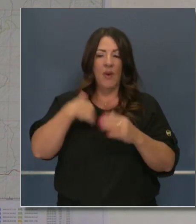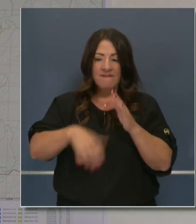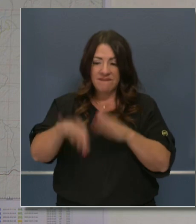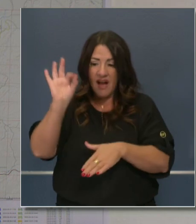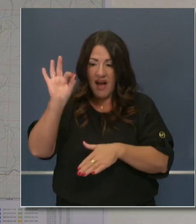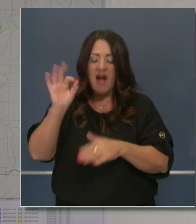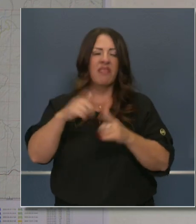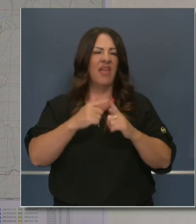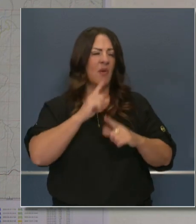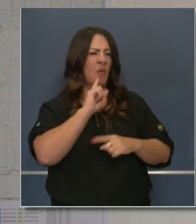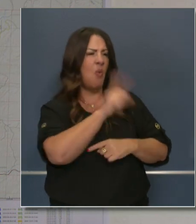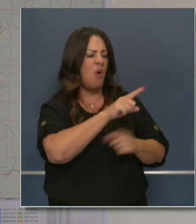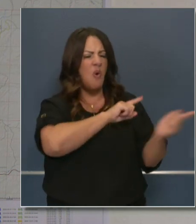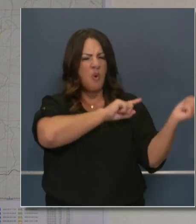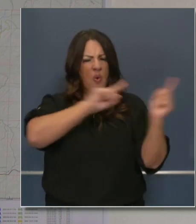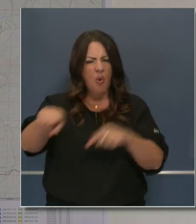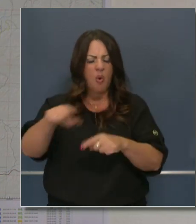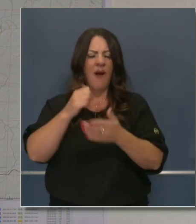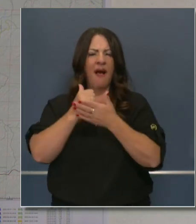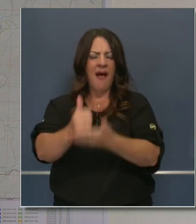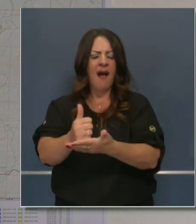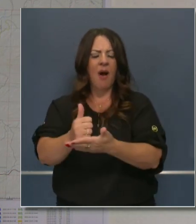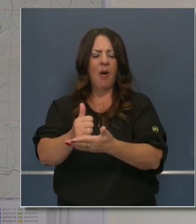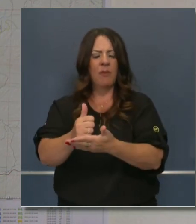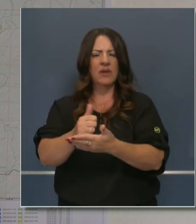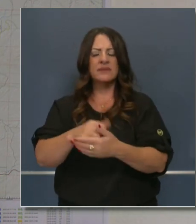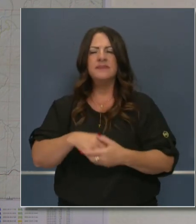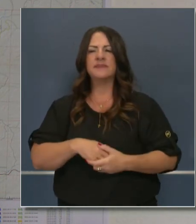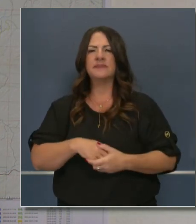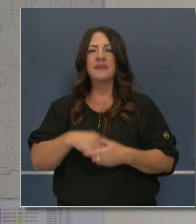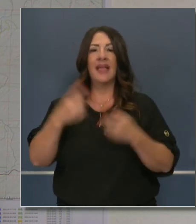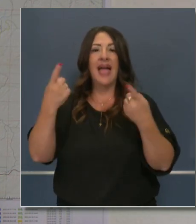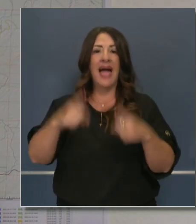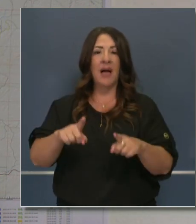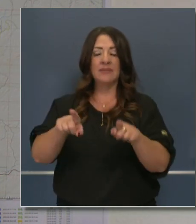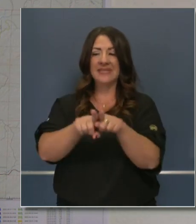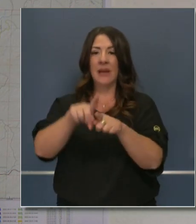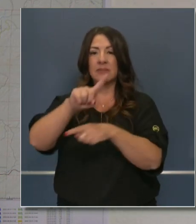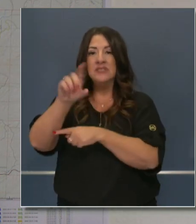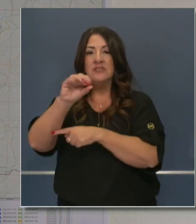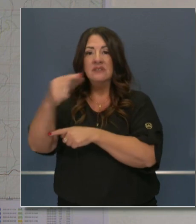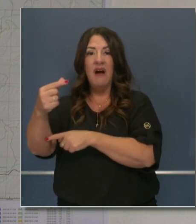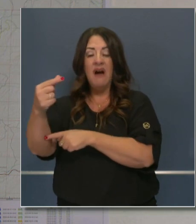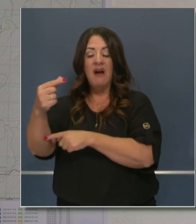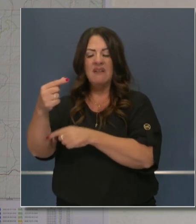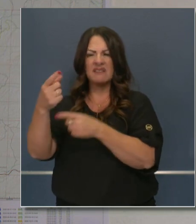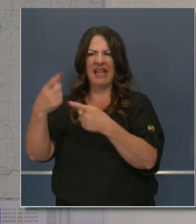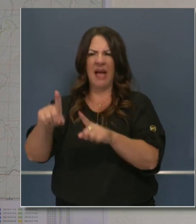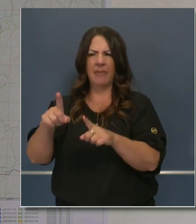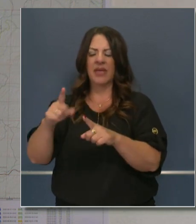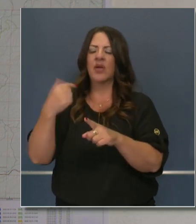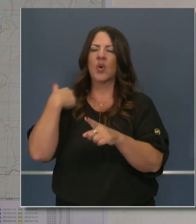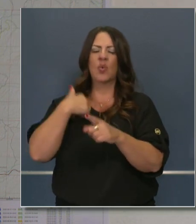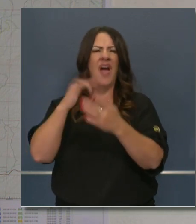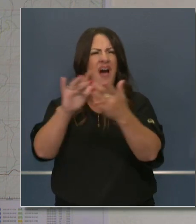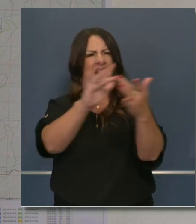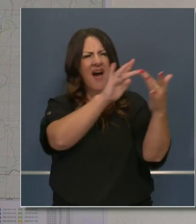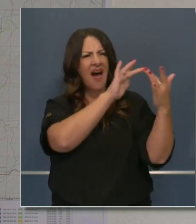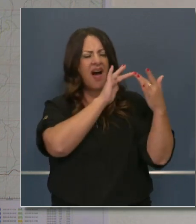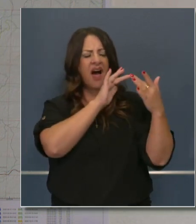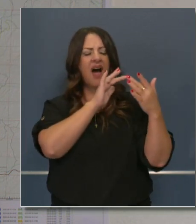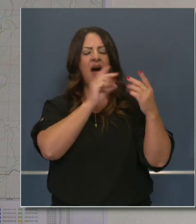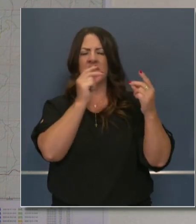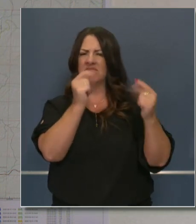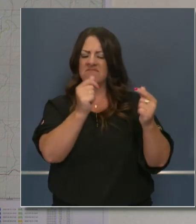However, when that afternoon, when we had the Zogg fire begin, we had resources come from all of our partners here